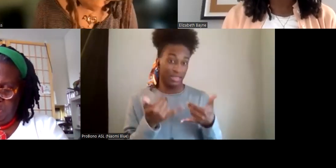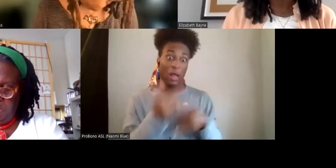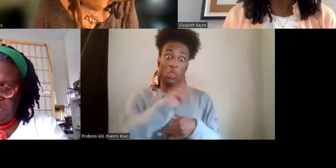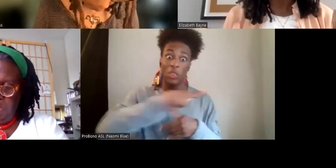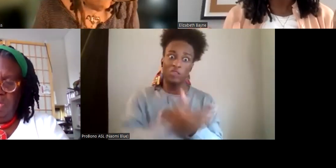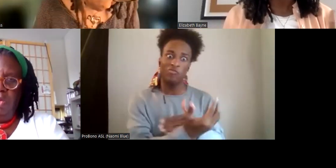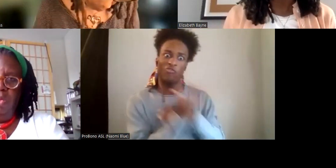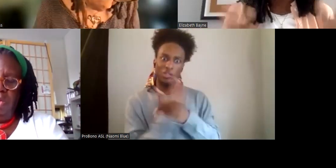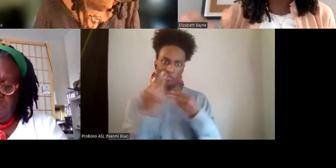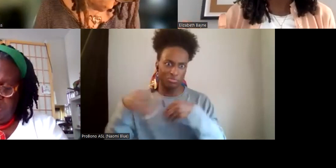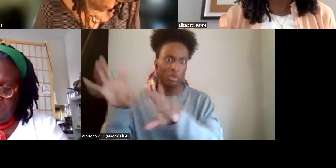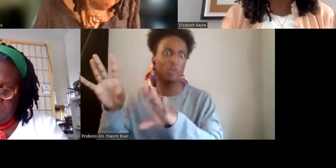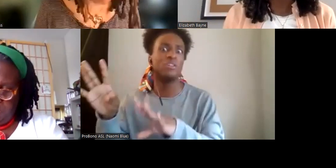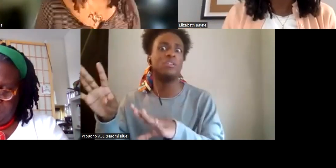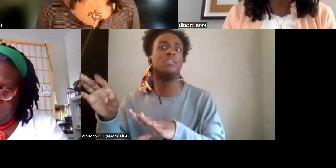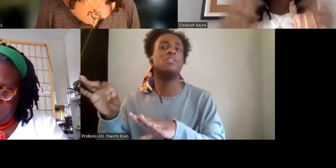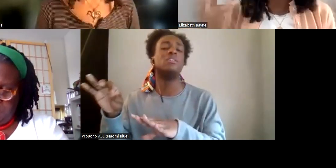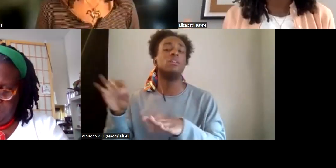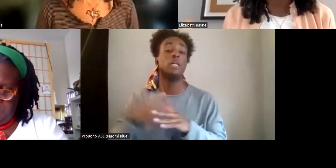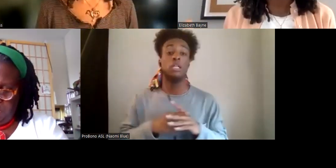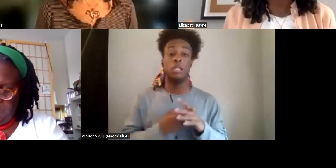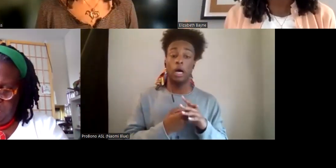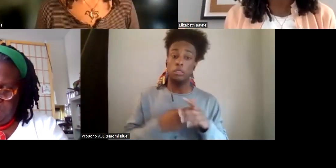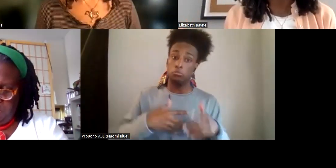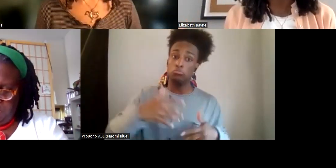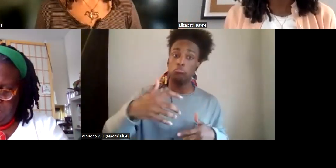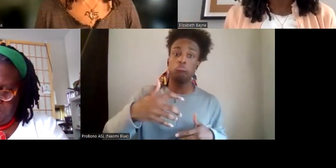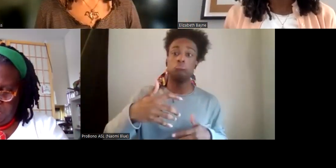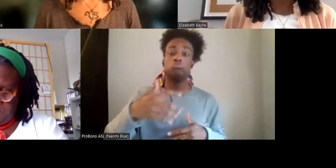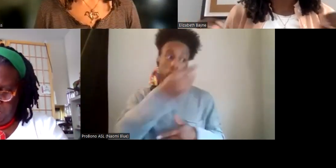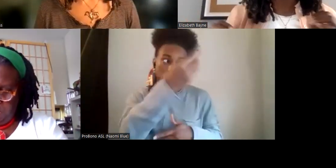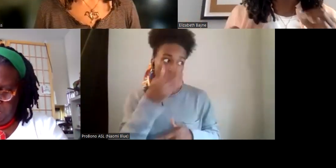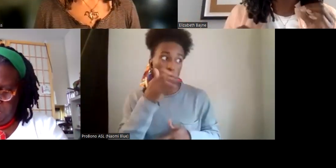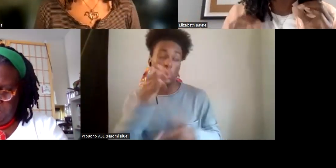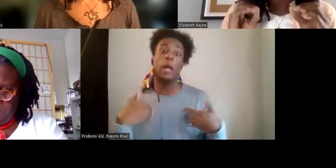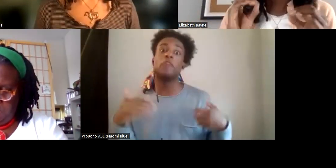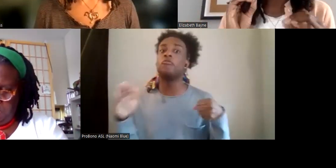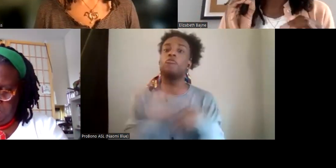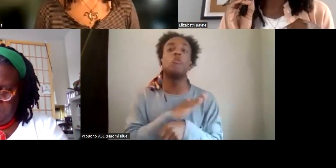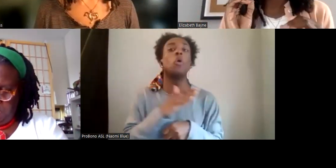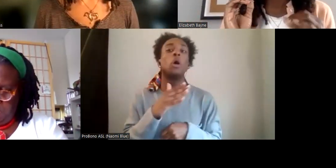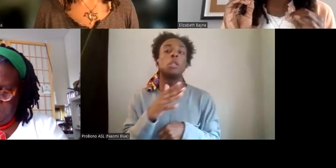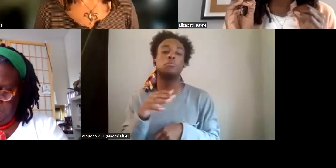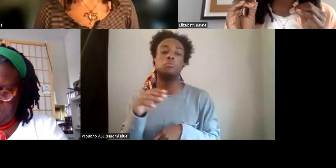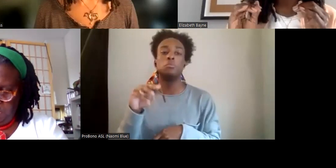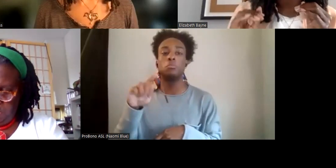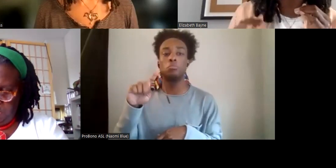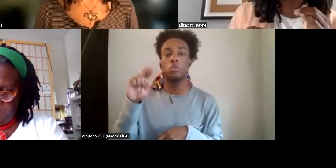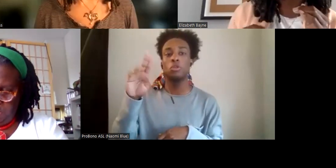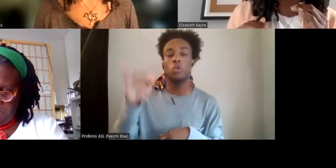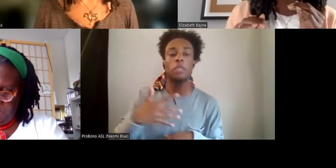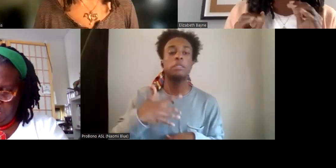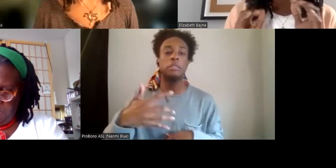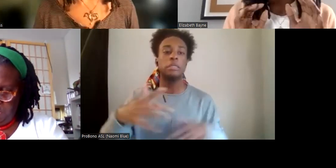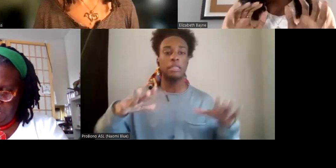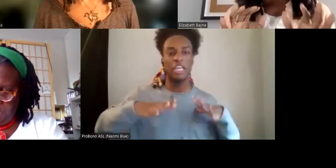She's told initially into her pregnancy that she's going to have the full maternity leave, but she gets that kind of light pressure from